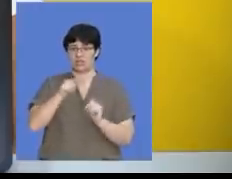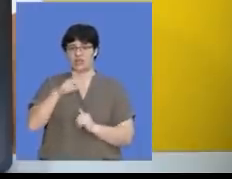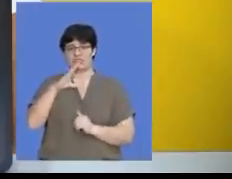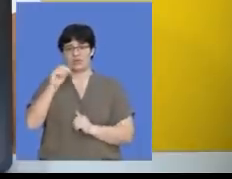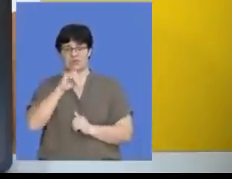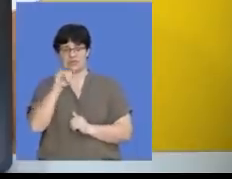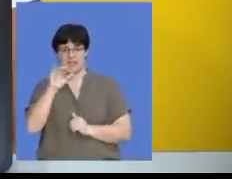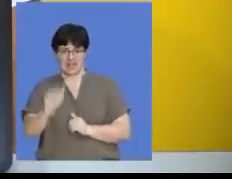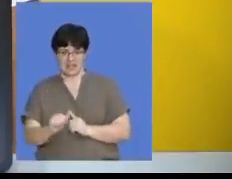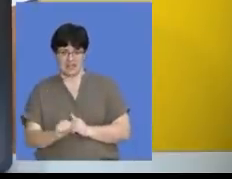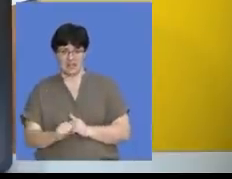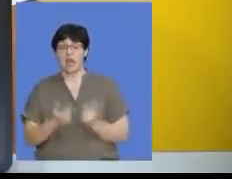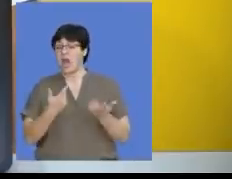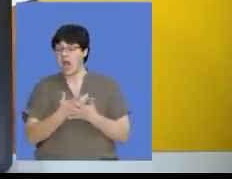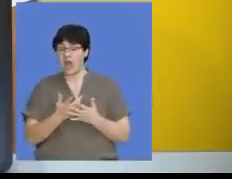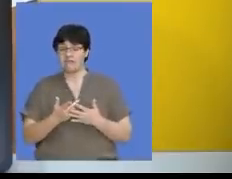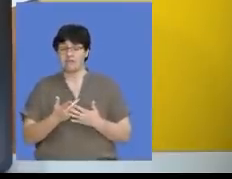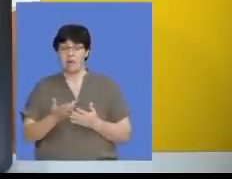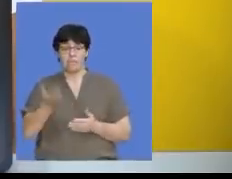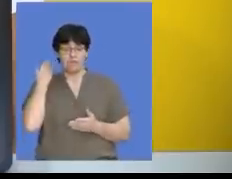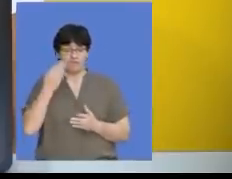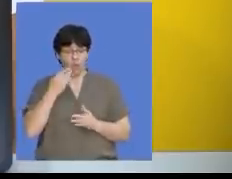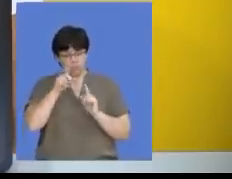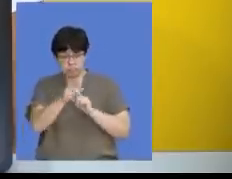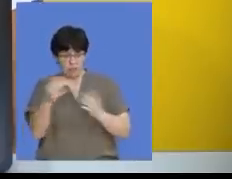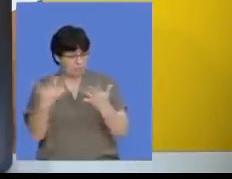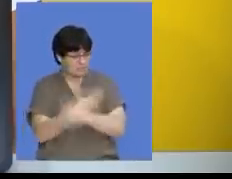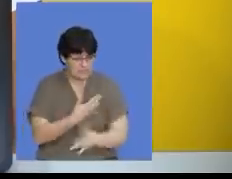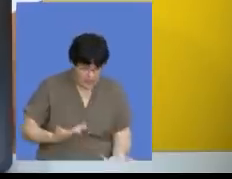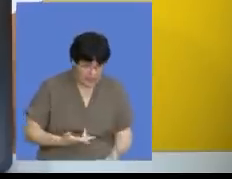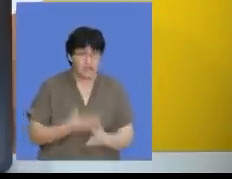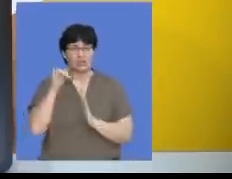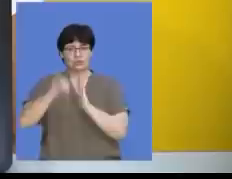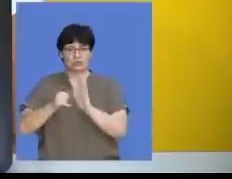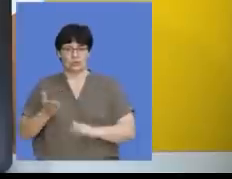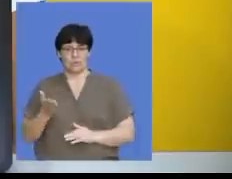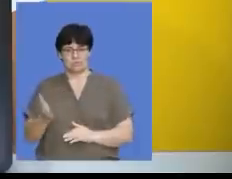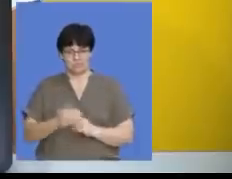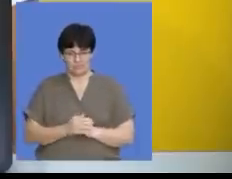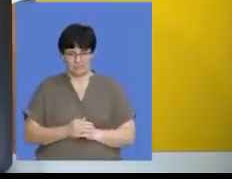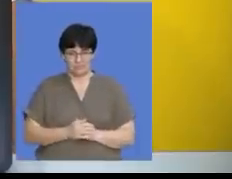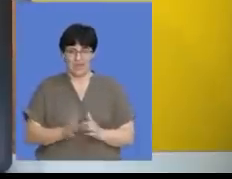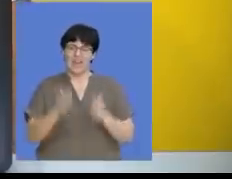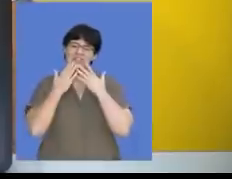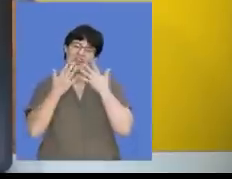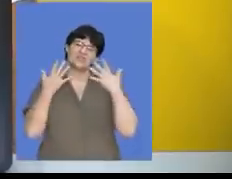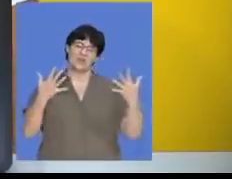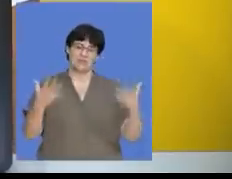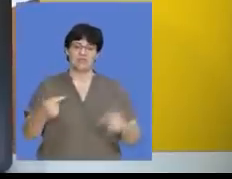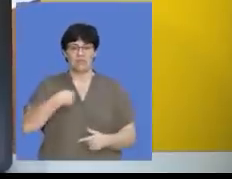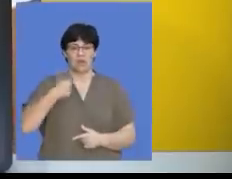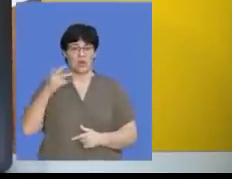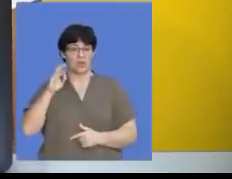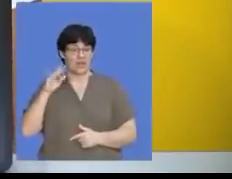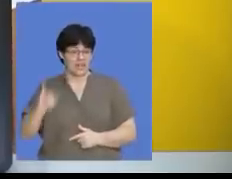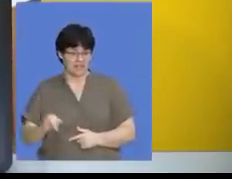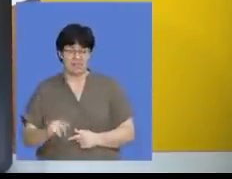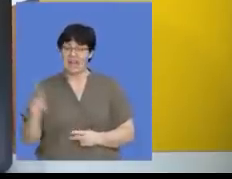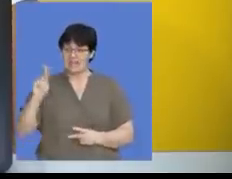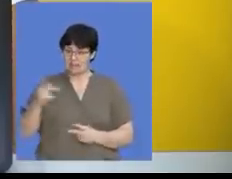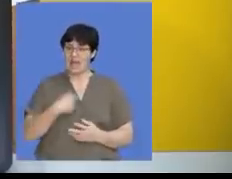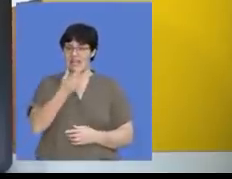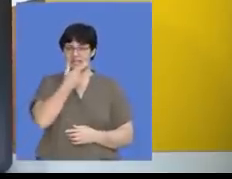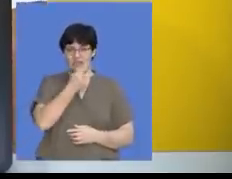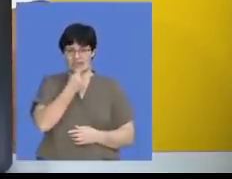www.wazamatrix.co.za. And if you missed any of our lessons, they are available on our YouTube channel. Thank you so much, guys, from Iluni, Camelin,